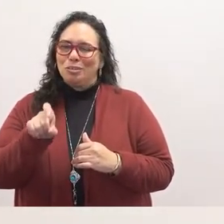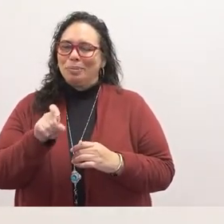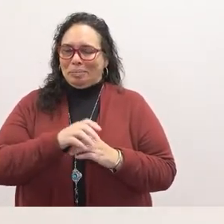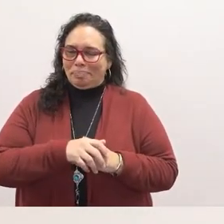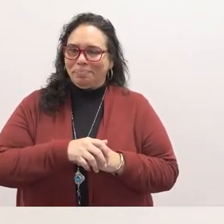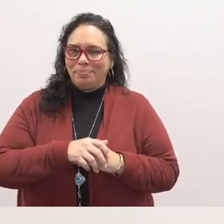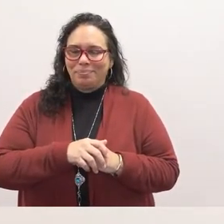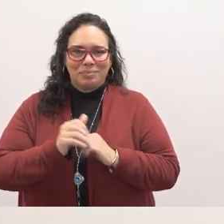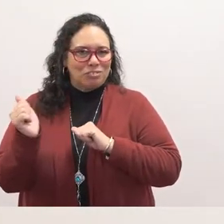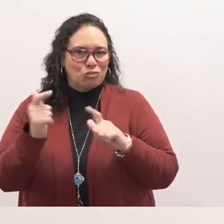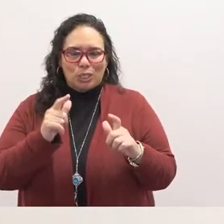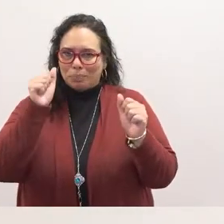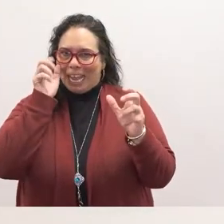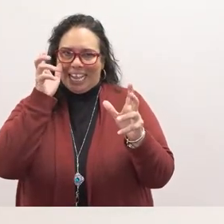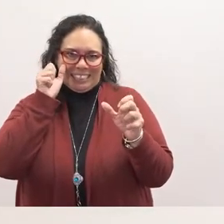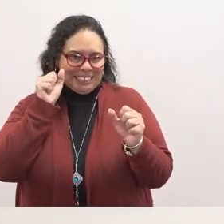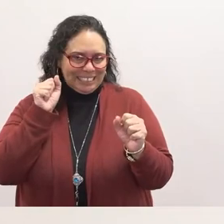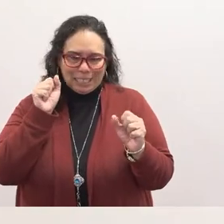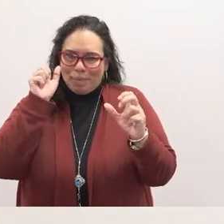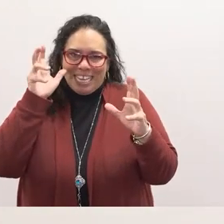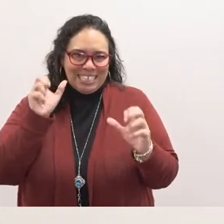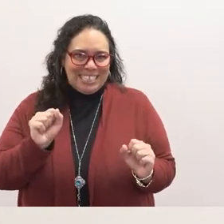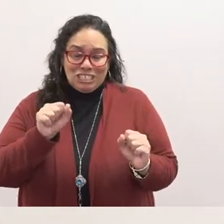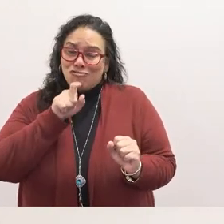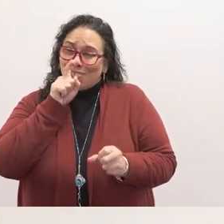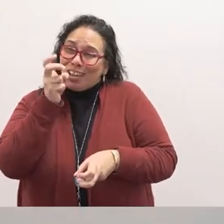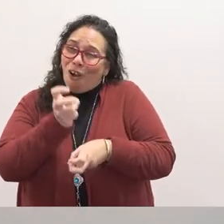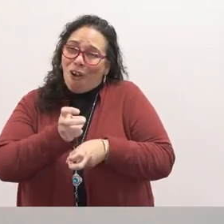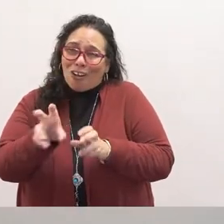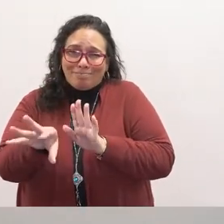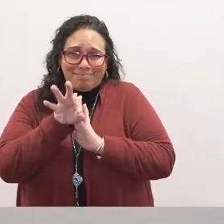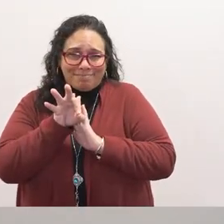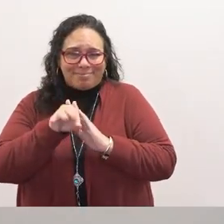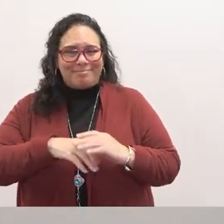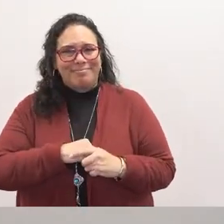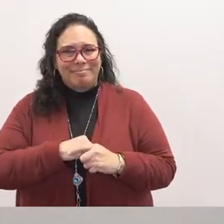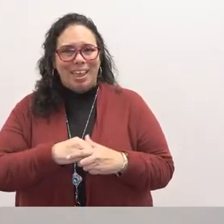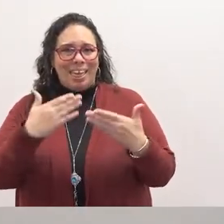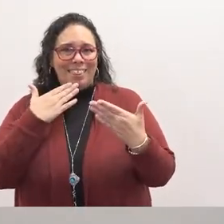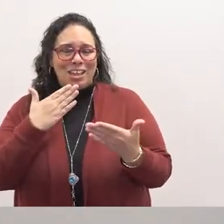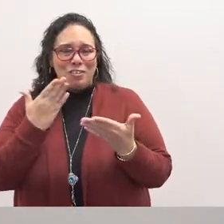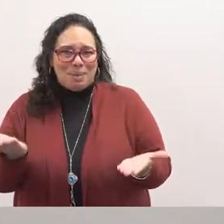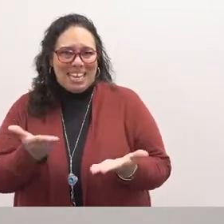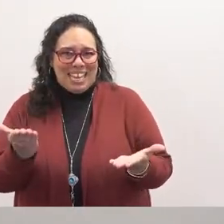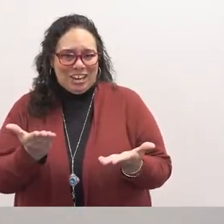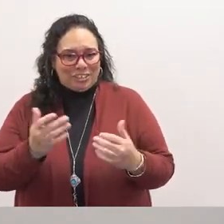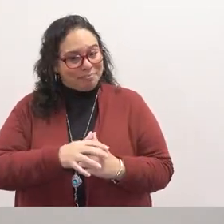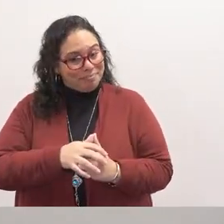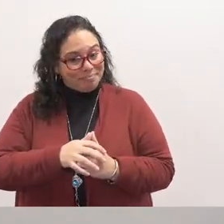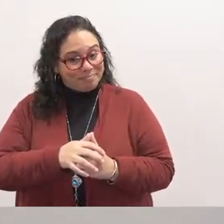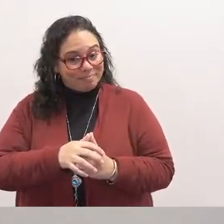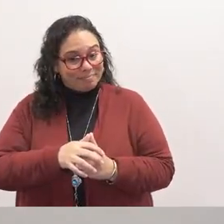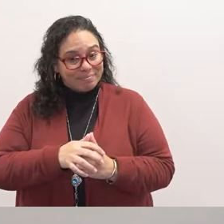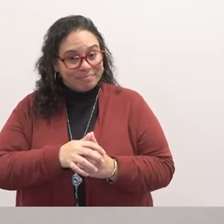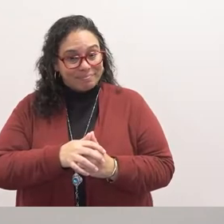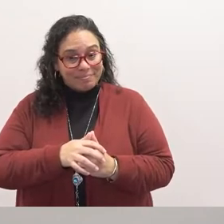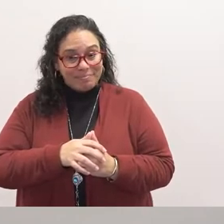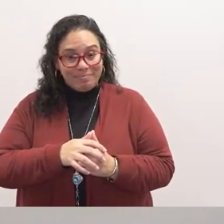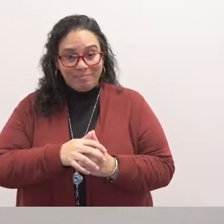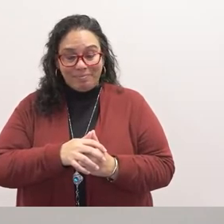all amazing, amazing. It's going to be a really hard choice for us. But thank you for being here this evening. And I was going